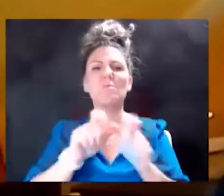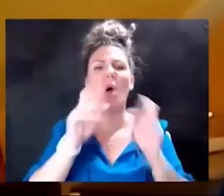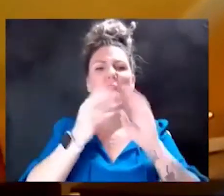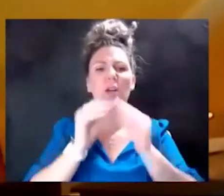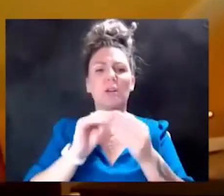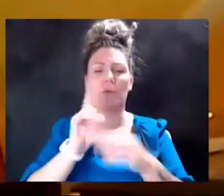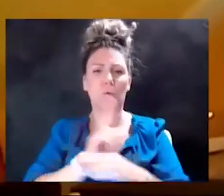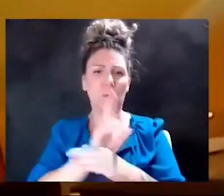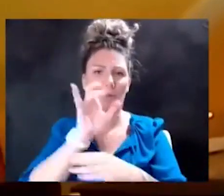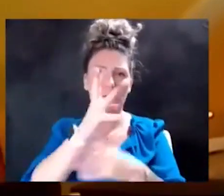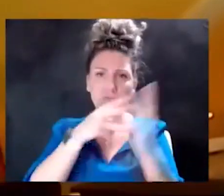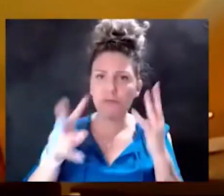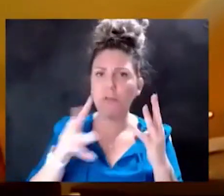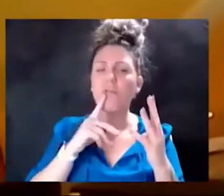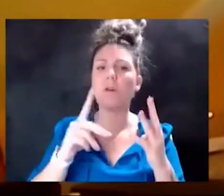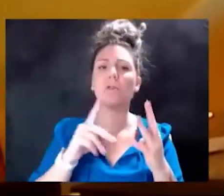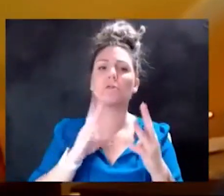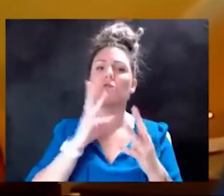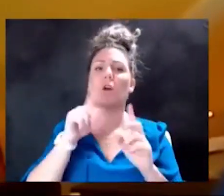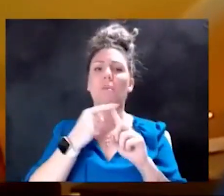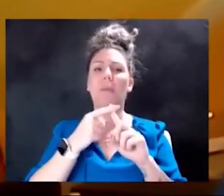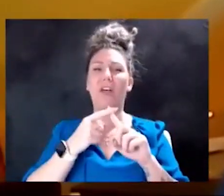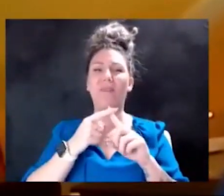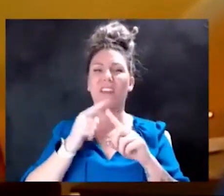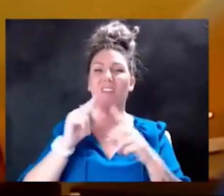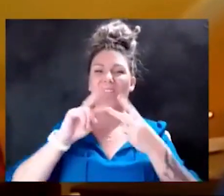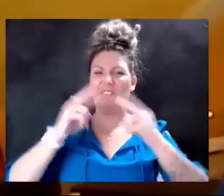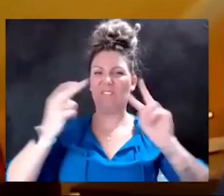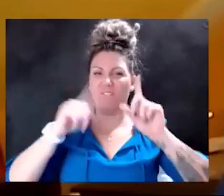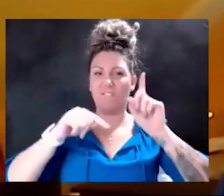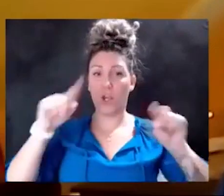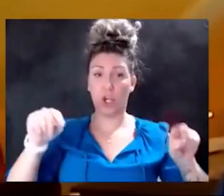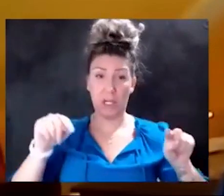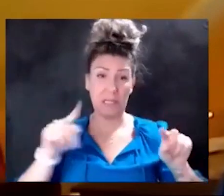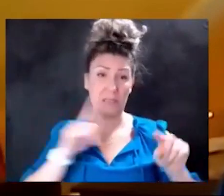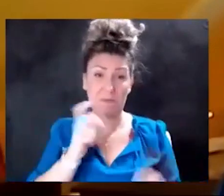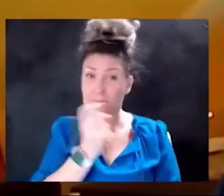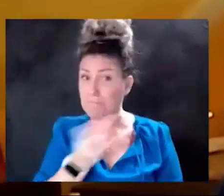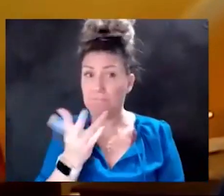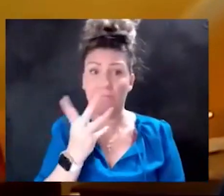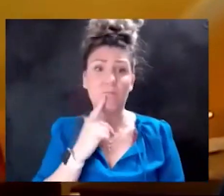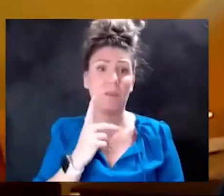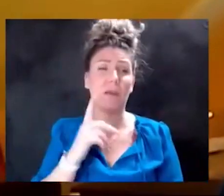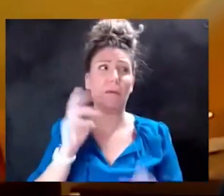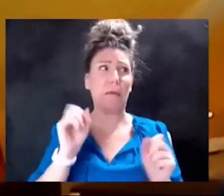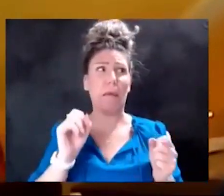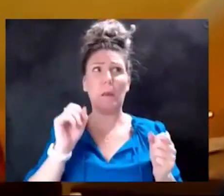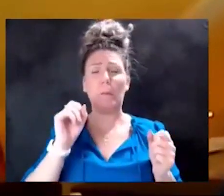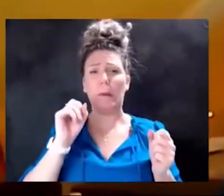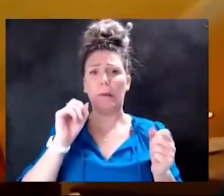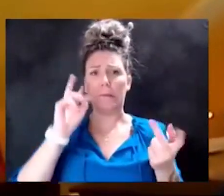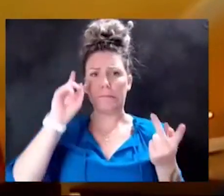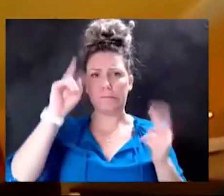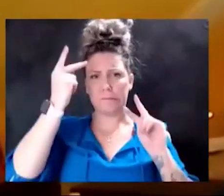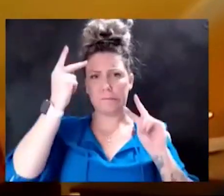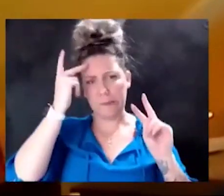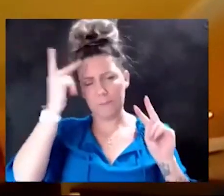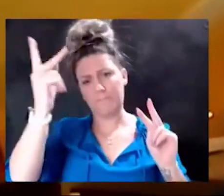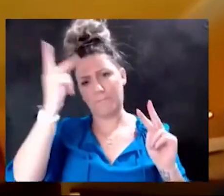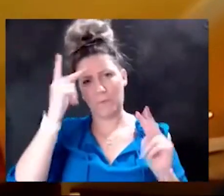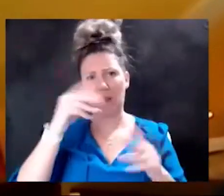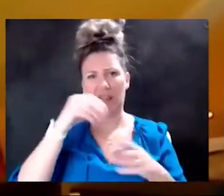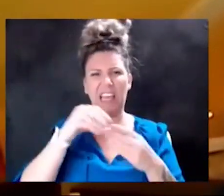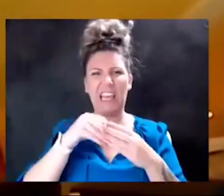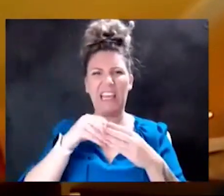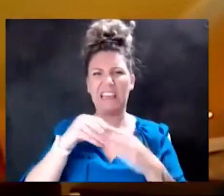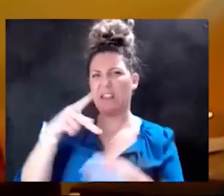chart type to talk about the variants and how there's only a handful. So it can be kind of misleading to put them in something like a pie chart or a bar chart